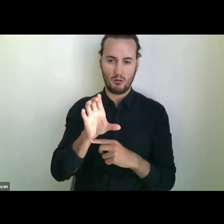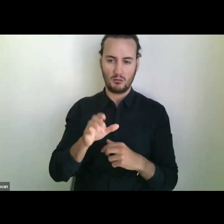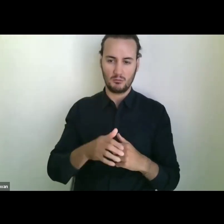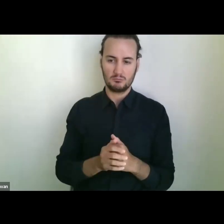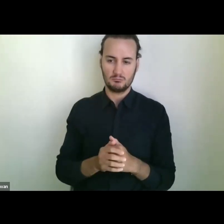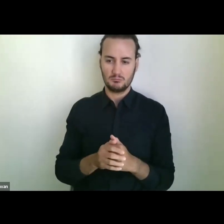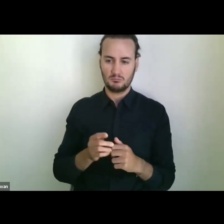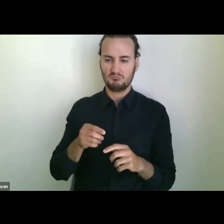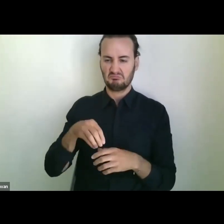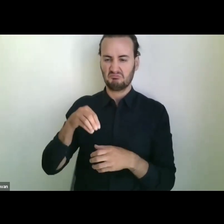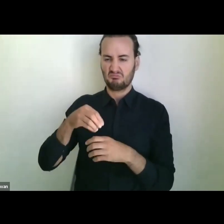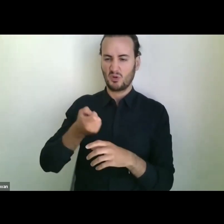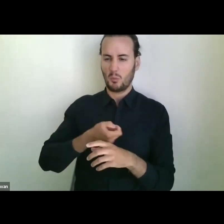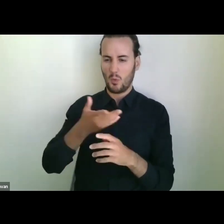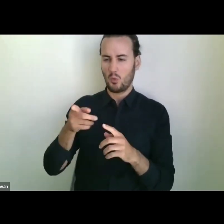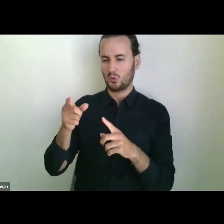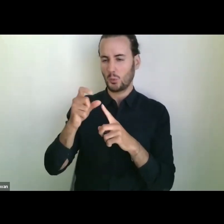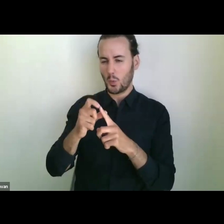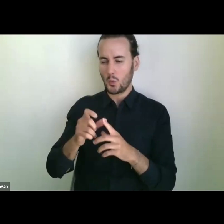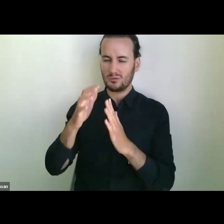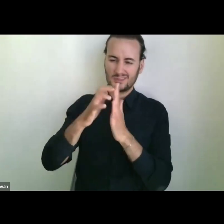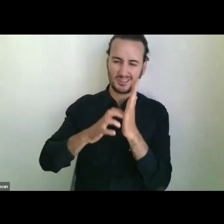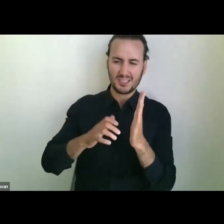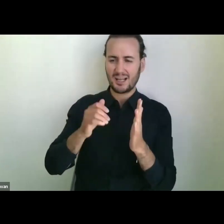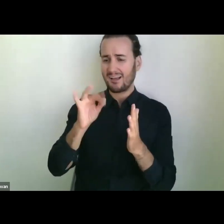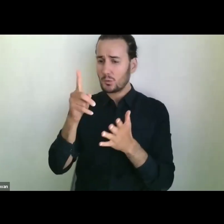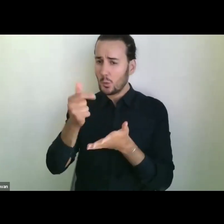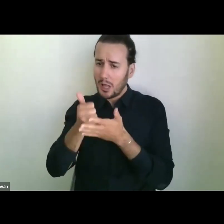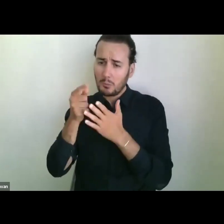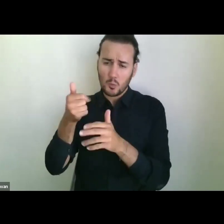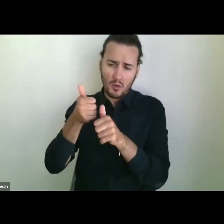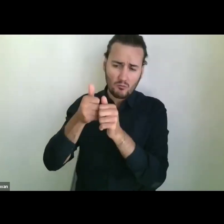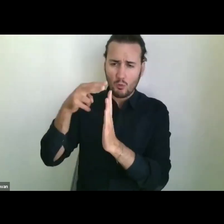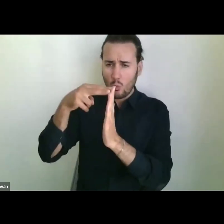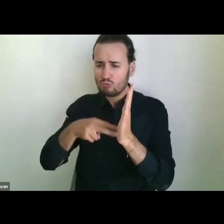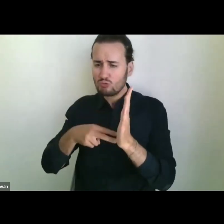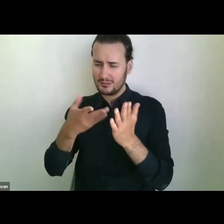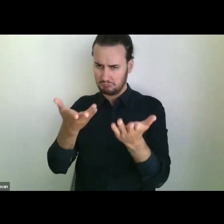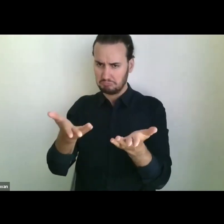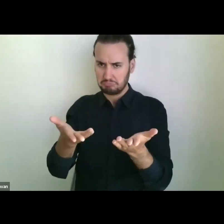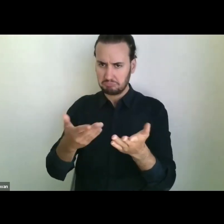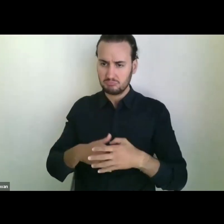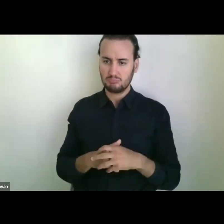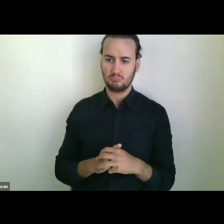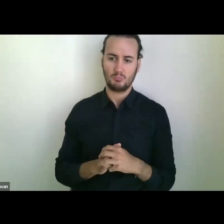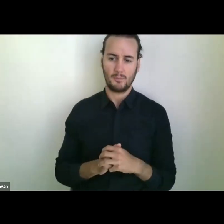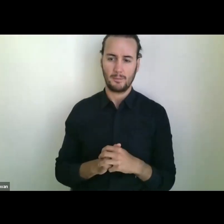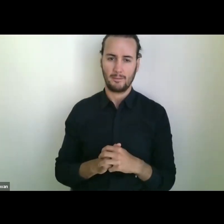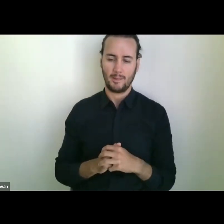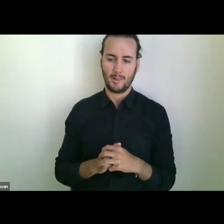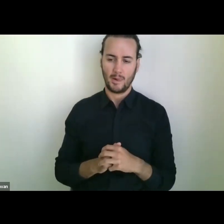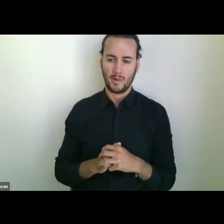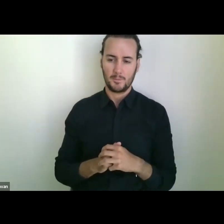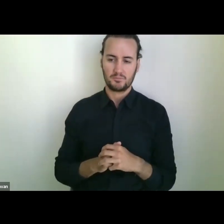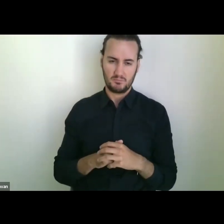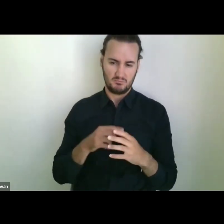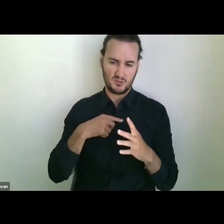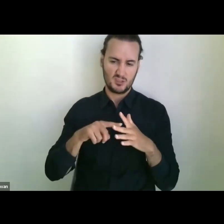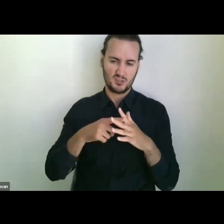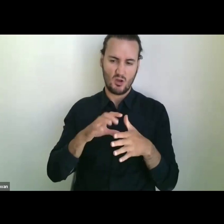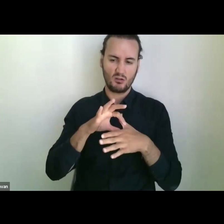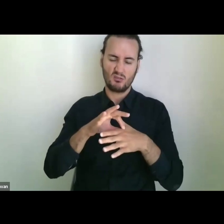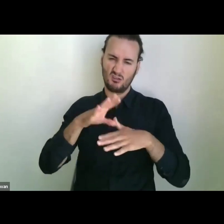the lyrics in case that helps. I want to start off by giving a content warning. This